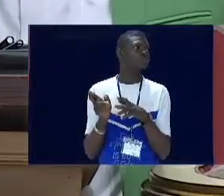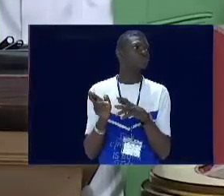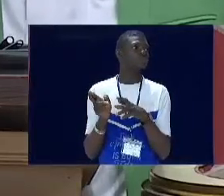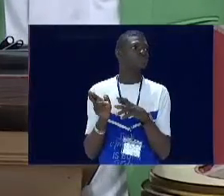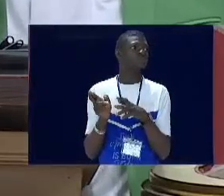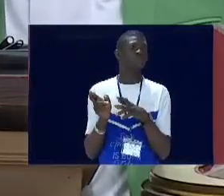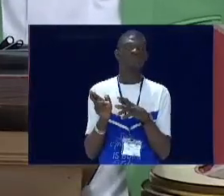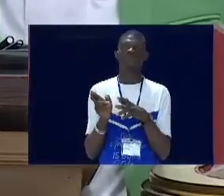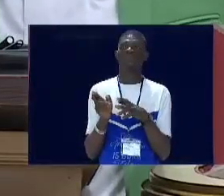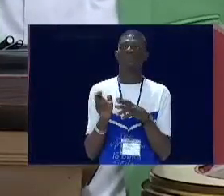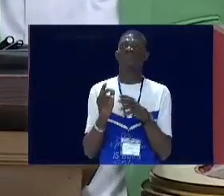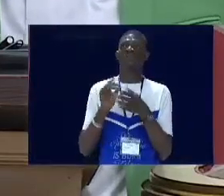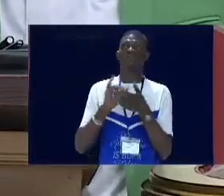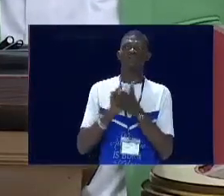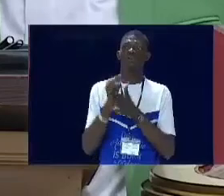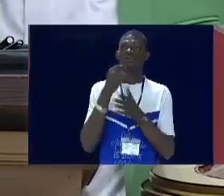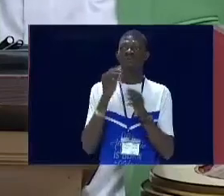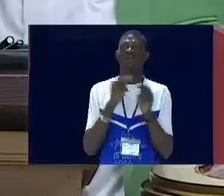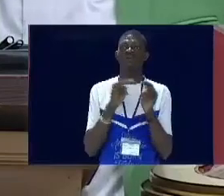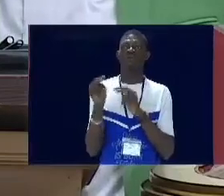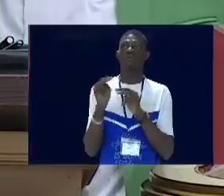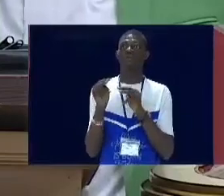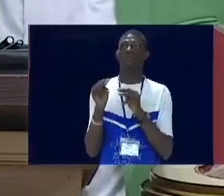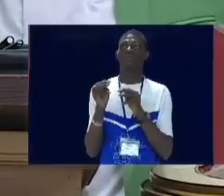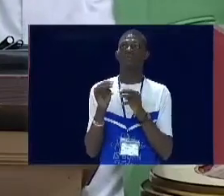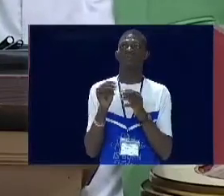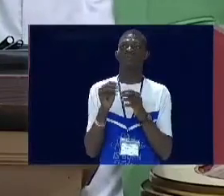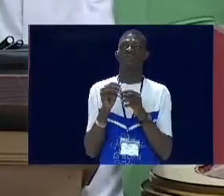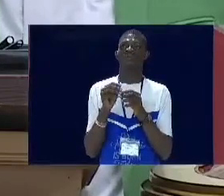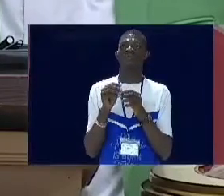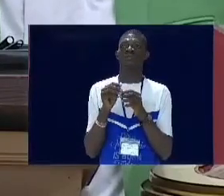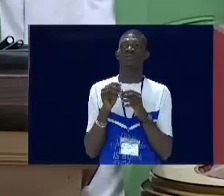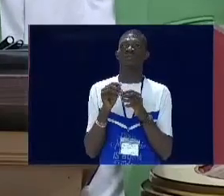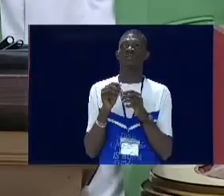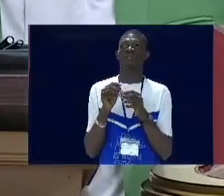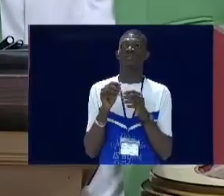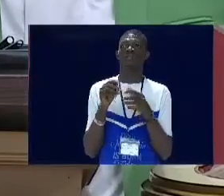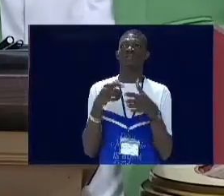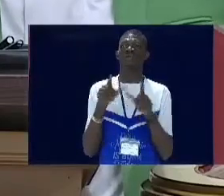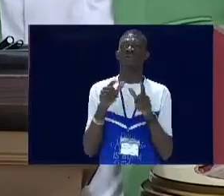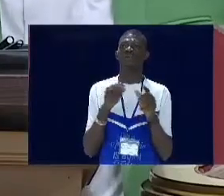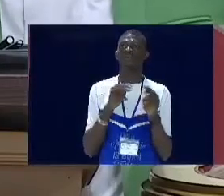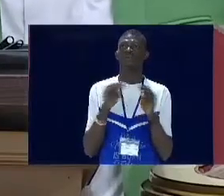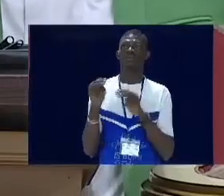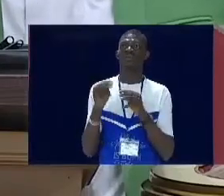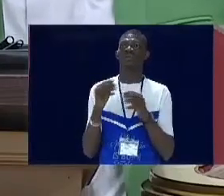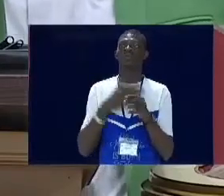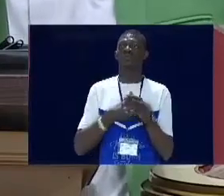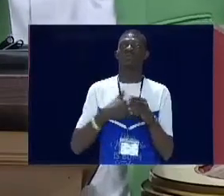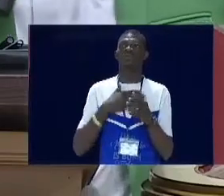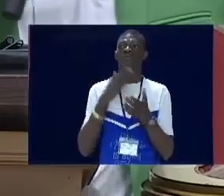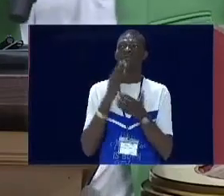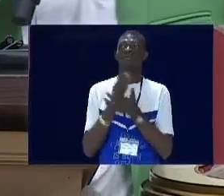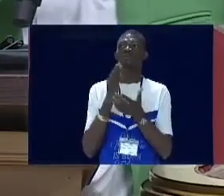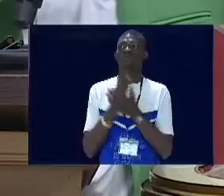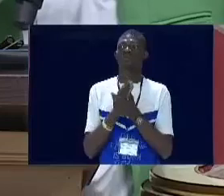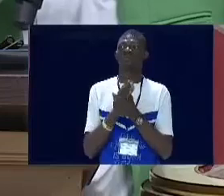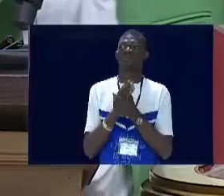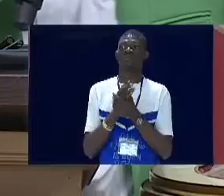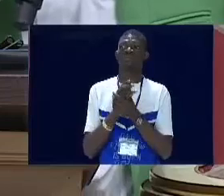To those who are moving around, settle down now. Eyin ti e rin soke sodo yen jowo e ja duro loju kan.